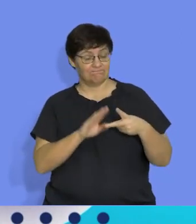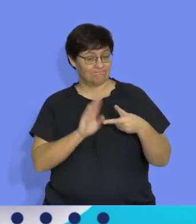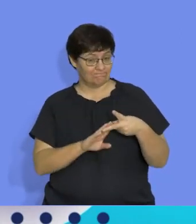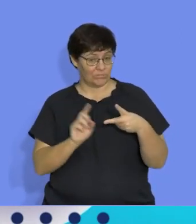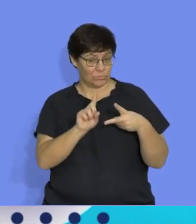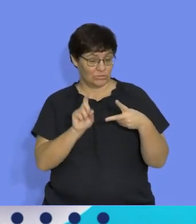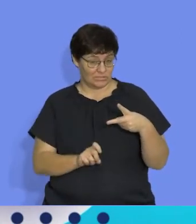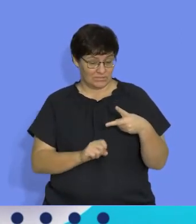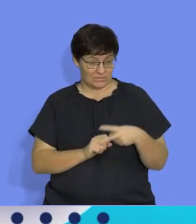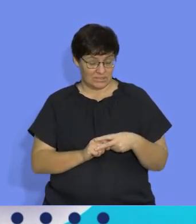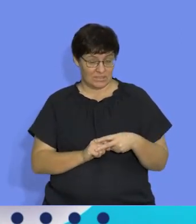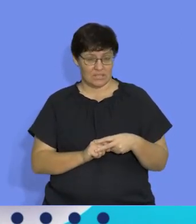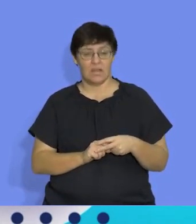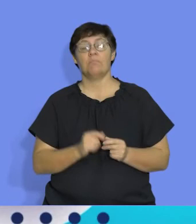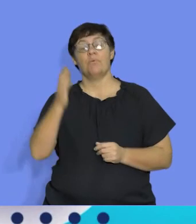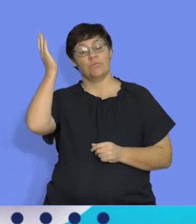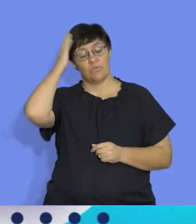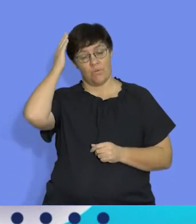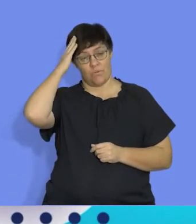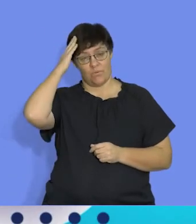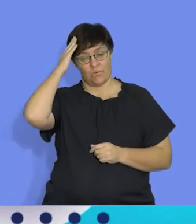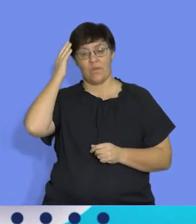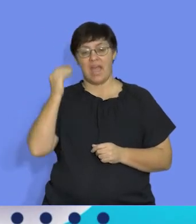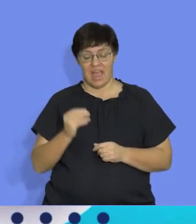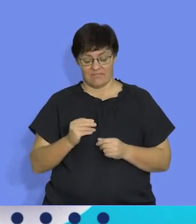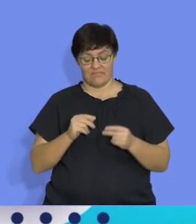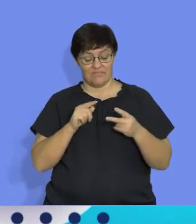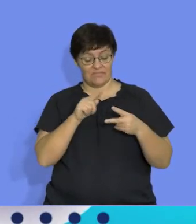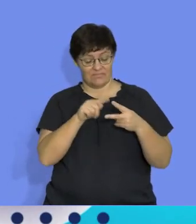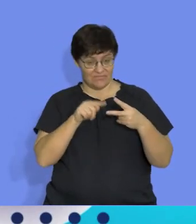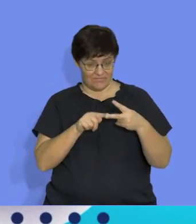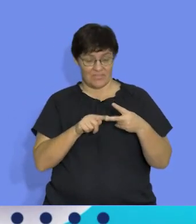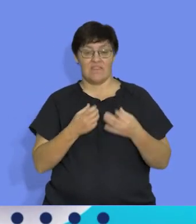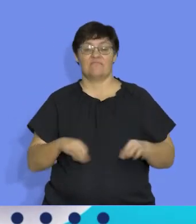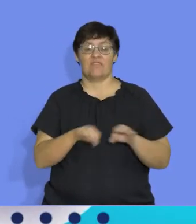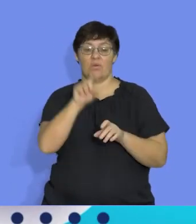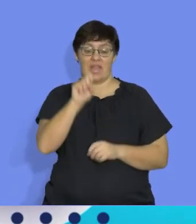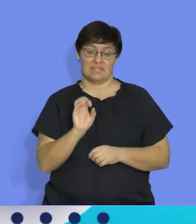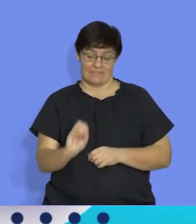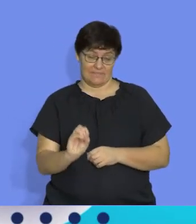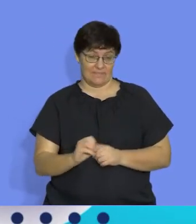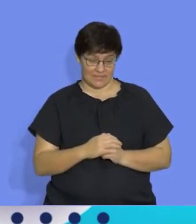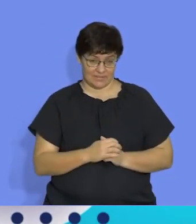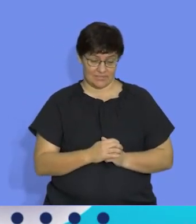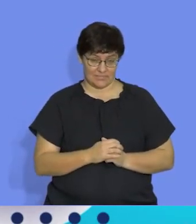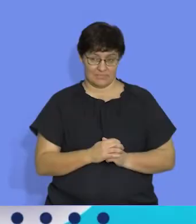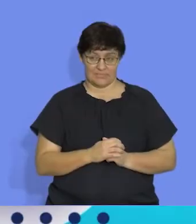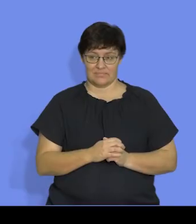of this question, knowing that I actually have two x values. Let's look at the next slide